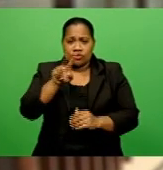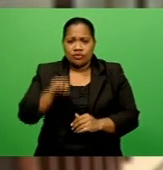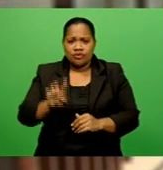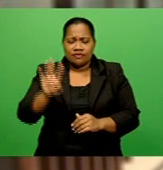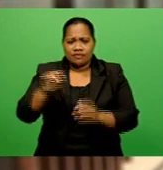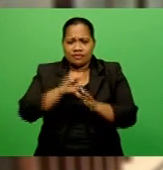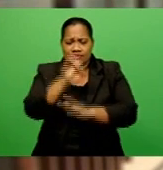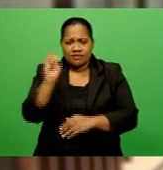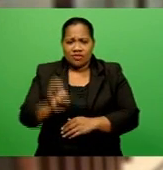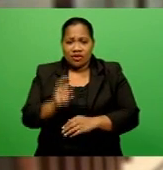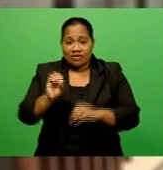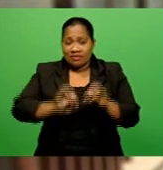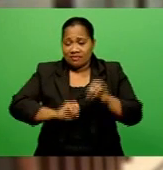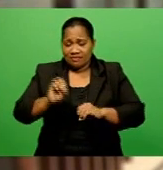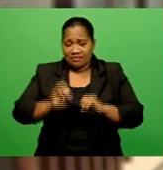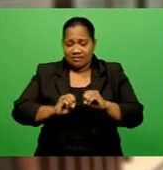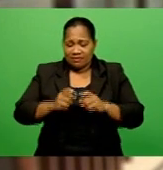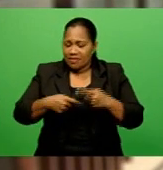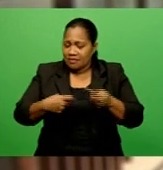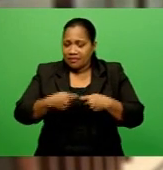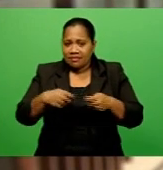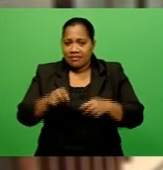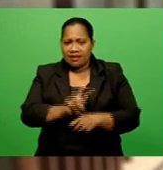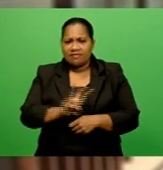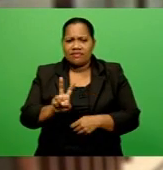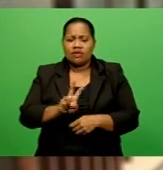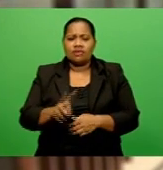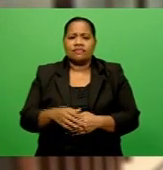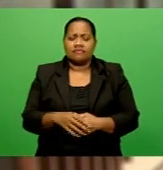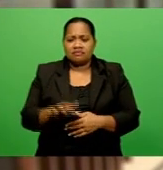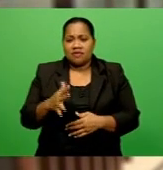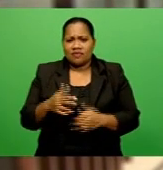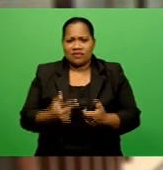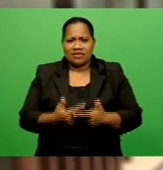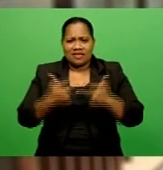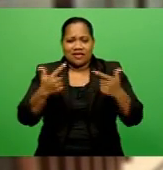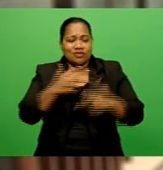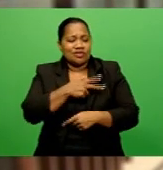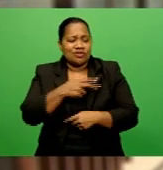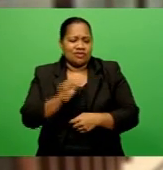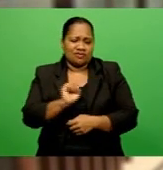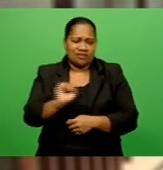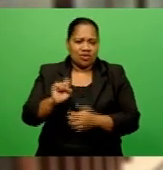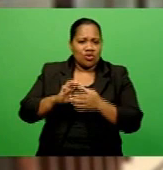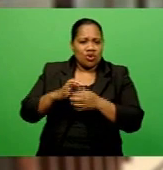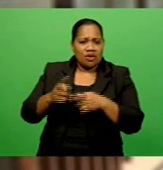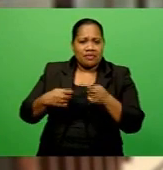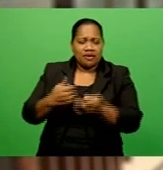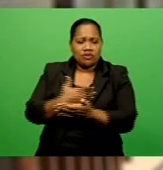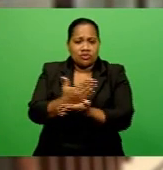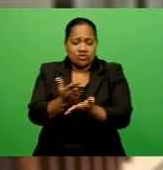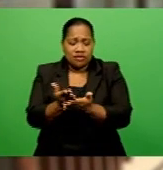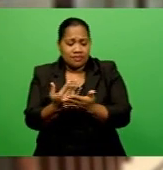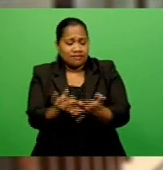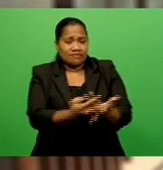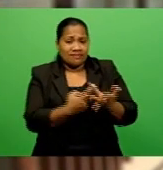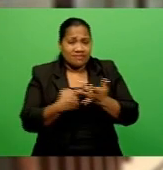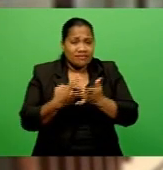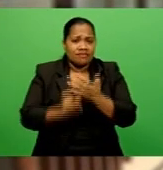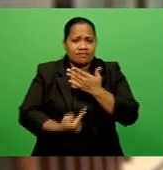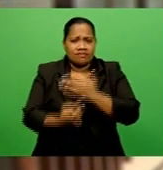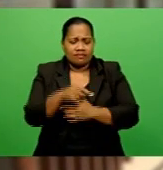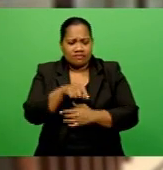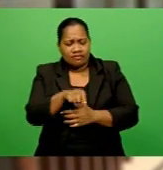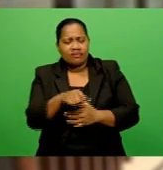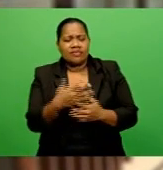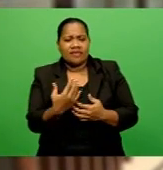mainly due to the positive price movement noted for the largest security by way of market share. Elsewhere, the Asian share markets retreated